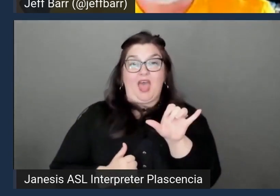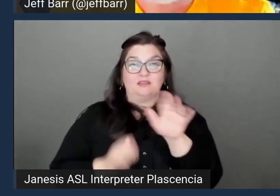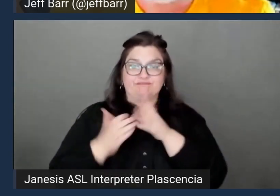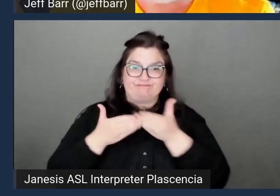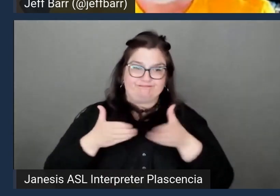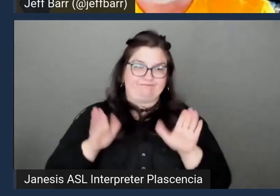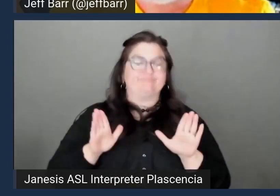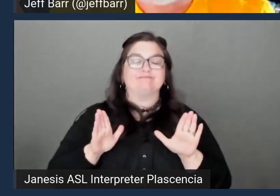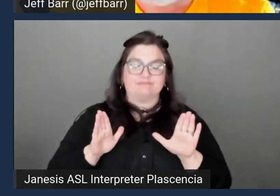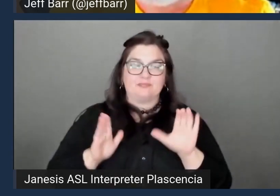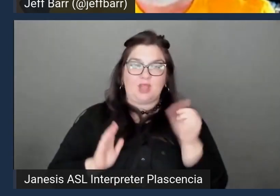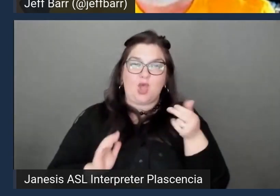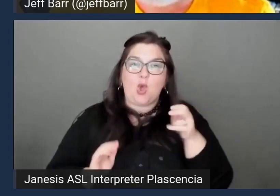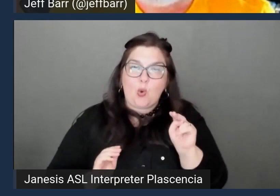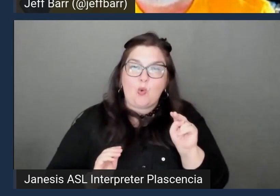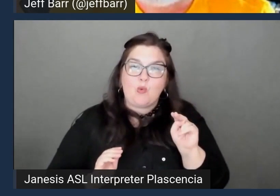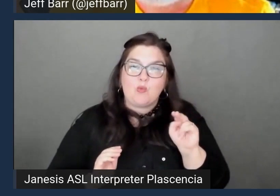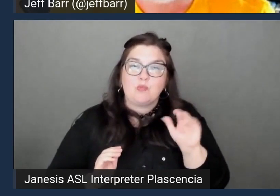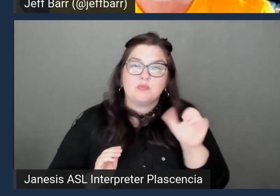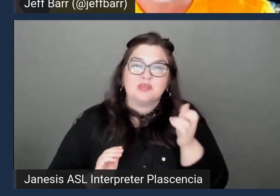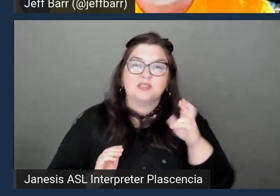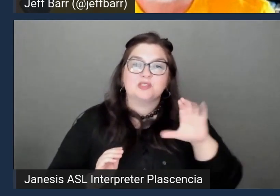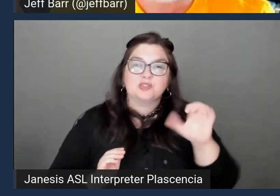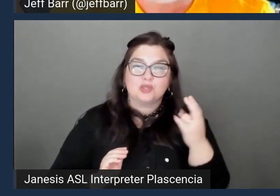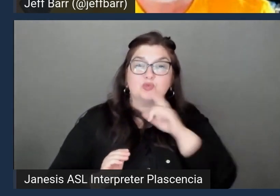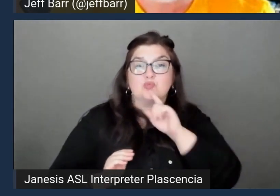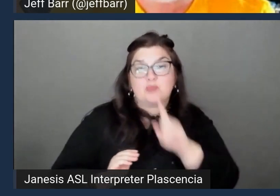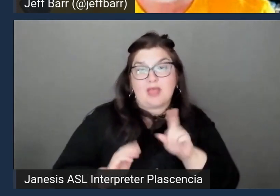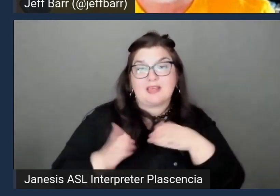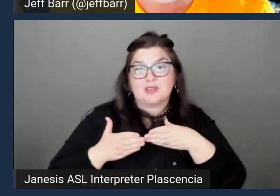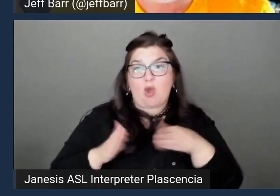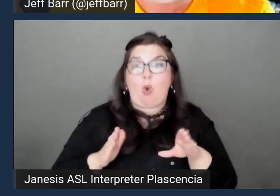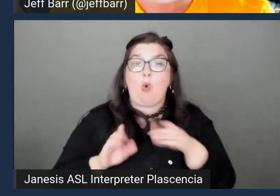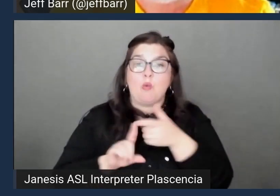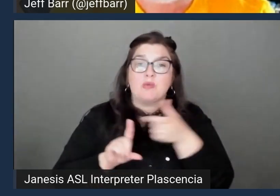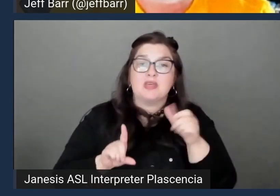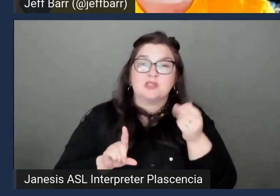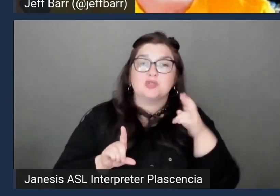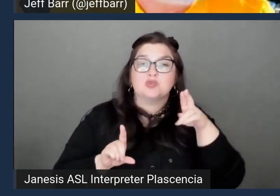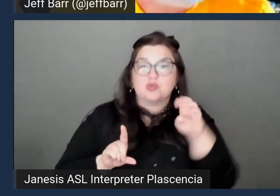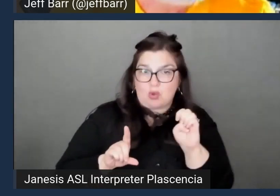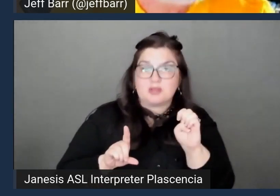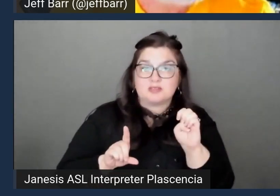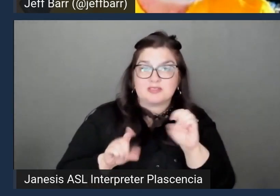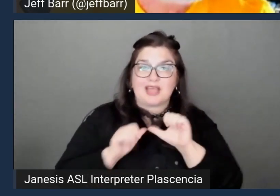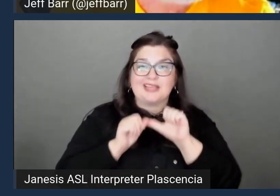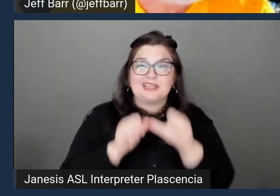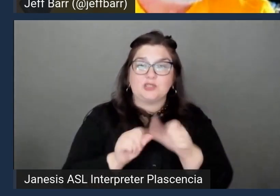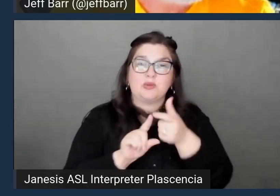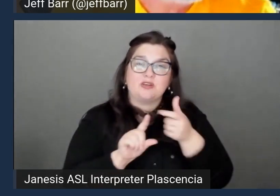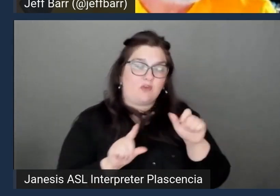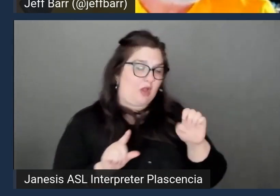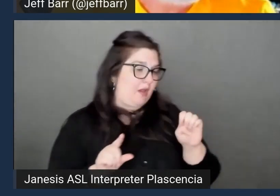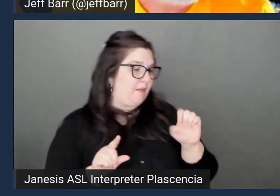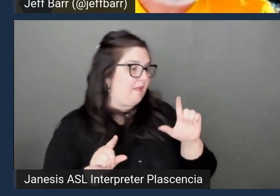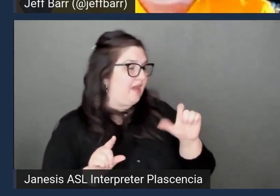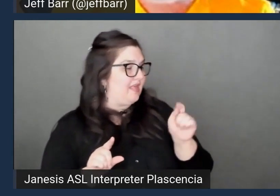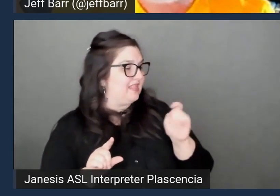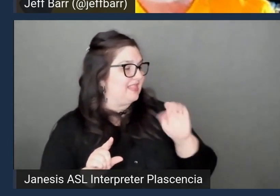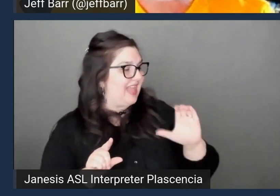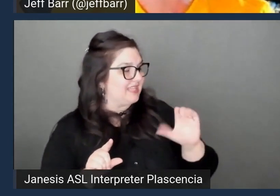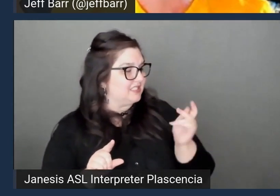an open source continuation of Elasticsearch, which was the original engine that we're based off